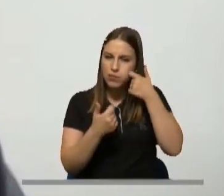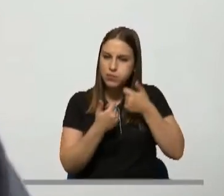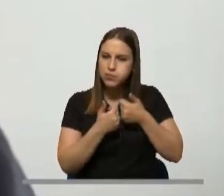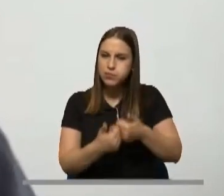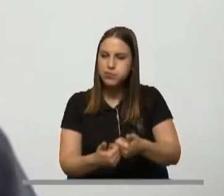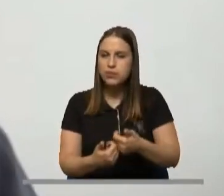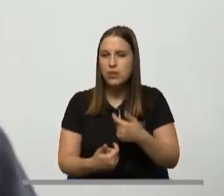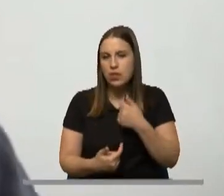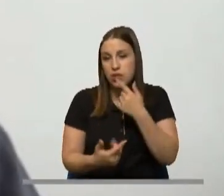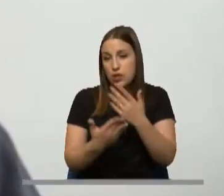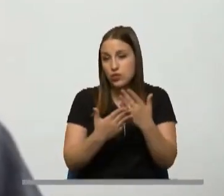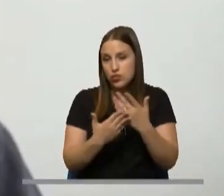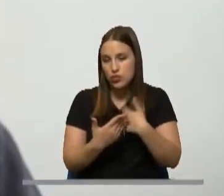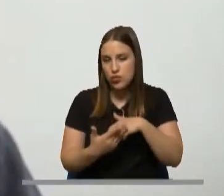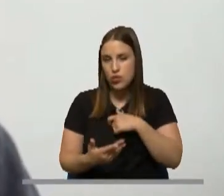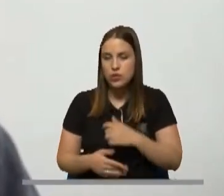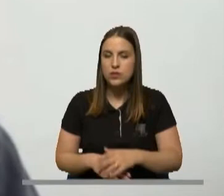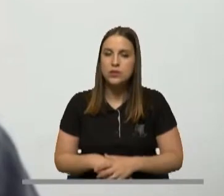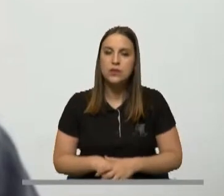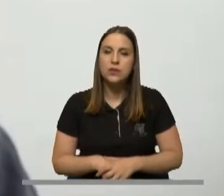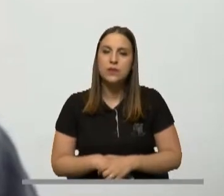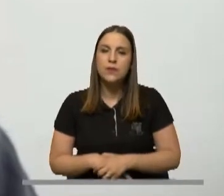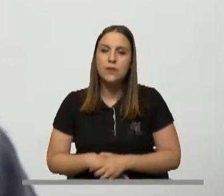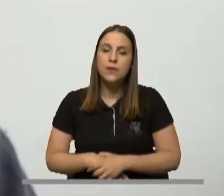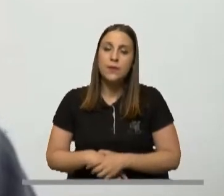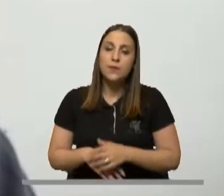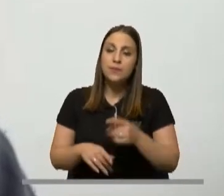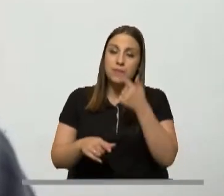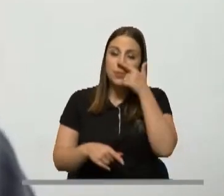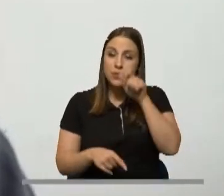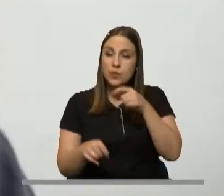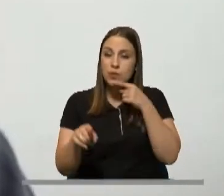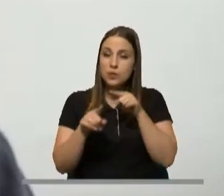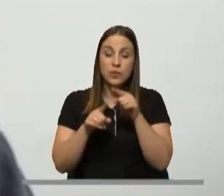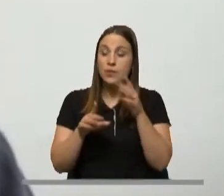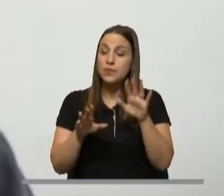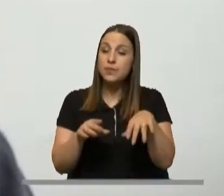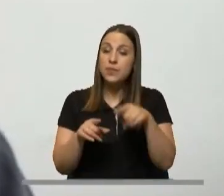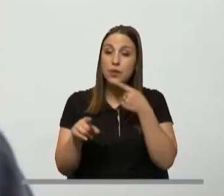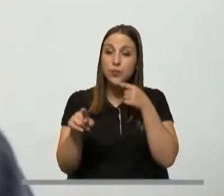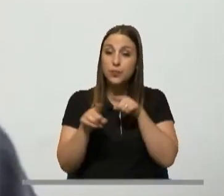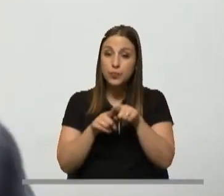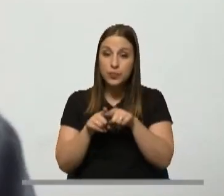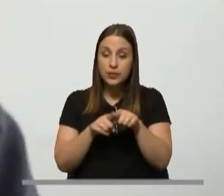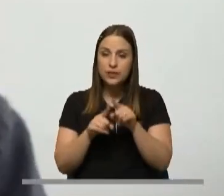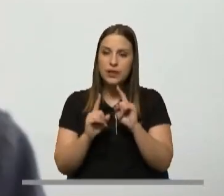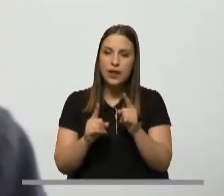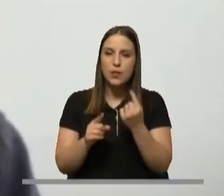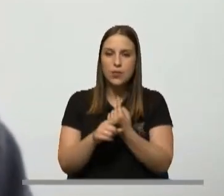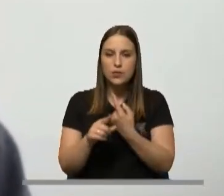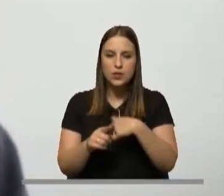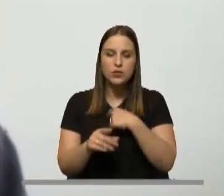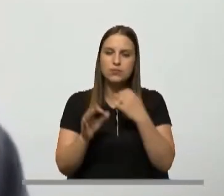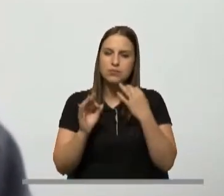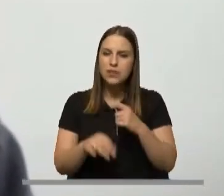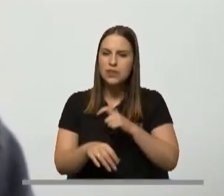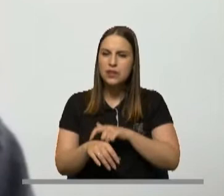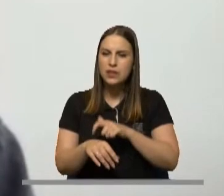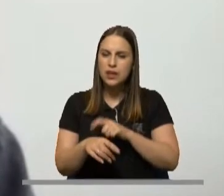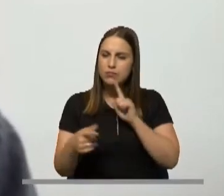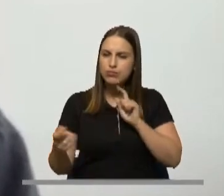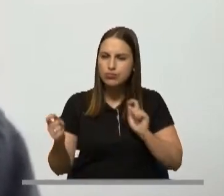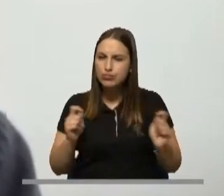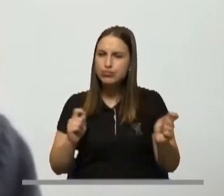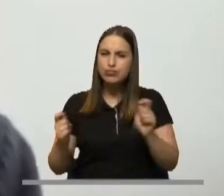Reasons. Politics is the kind of decision we make when, even after a long process of